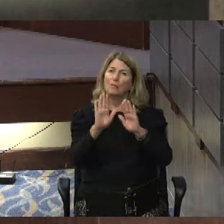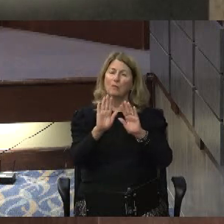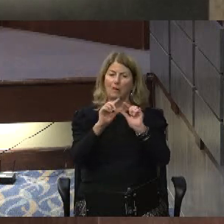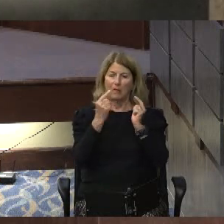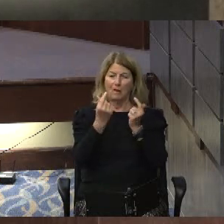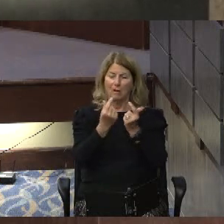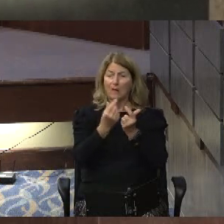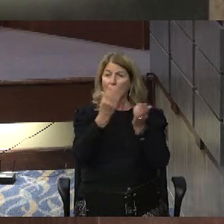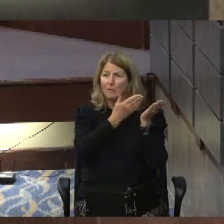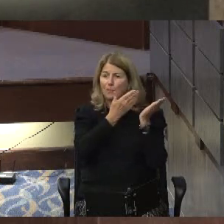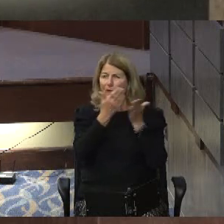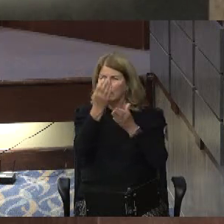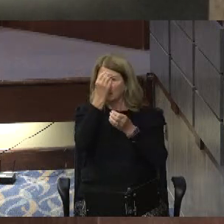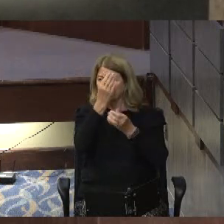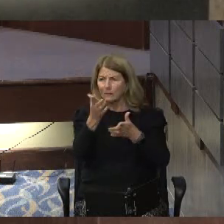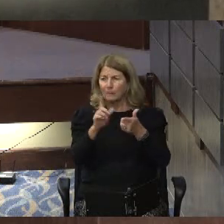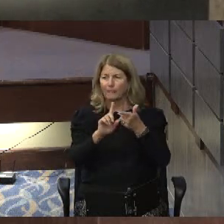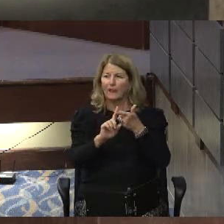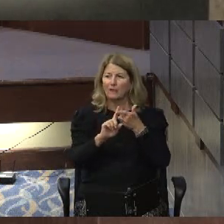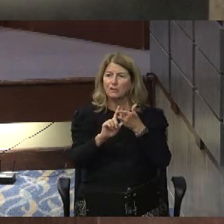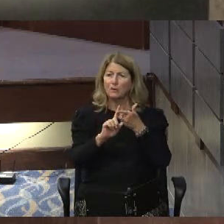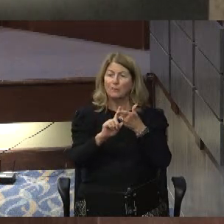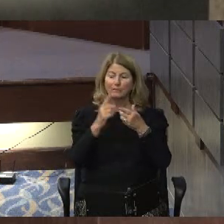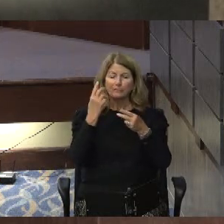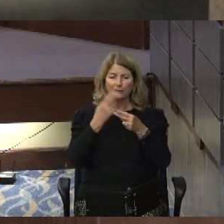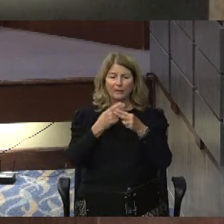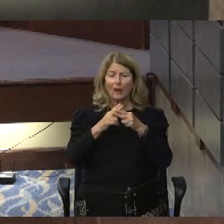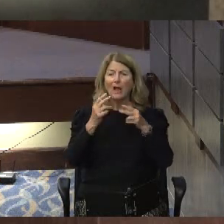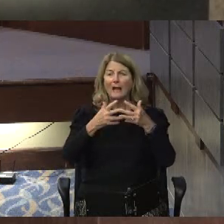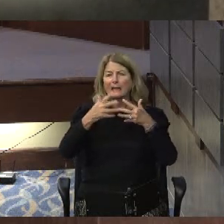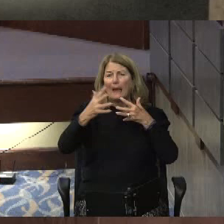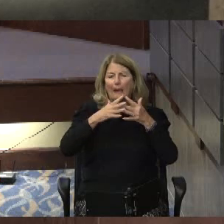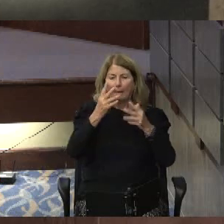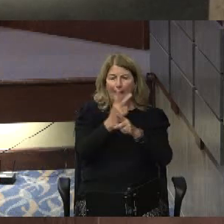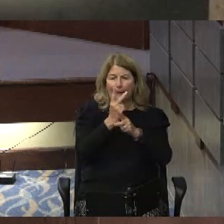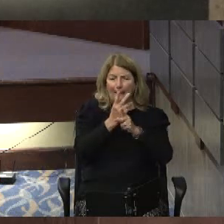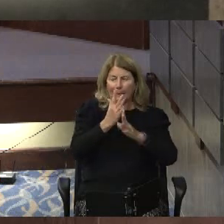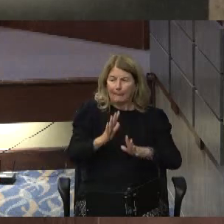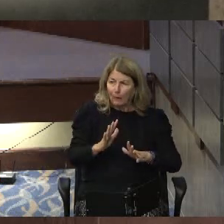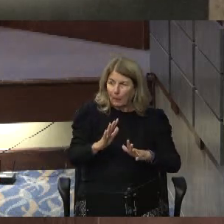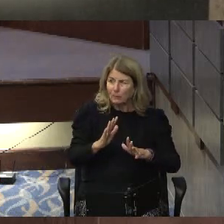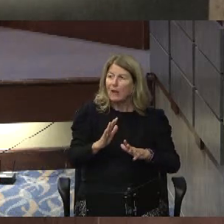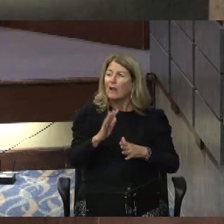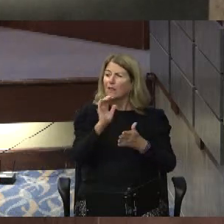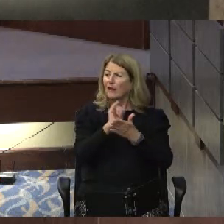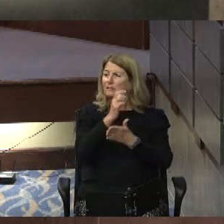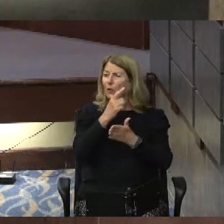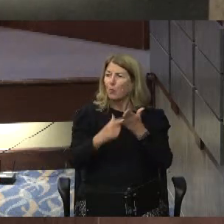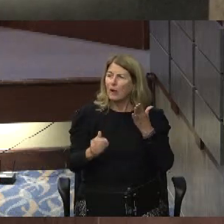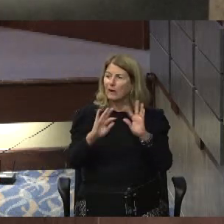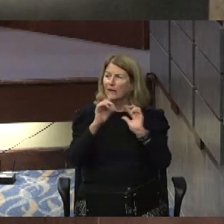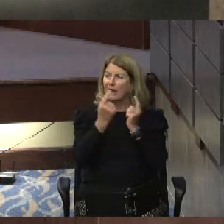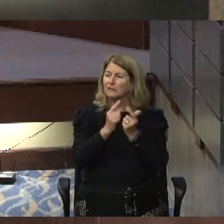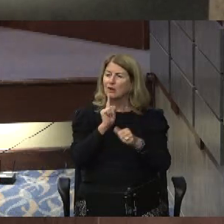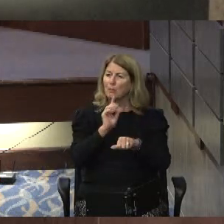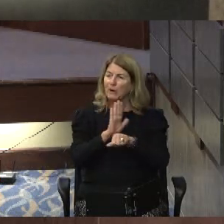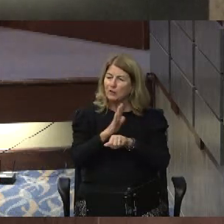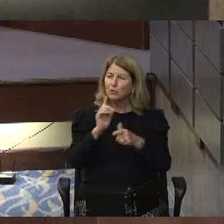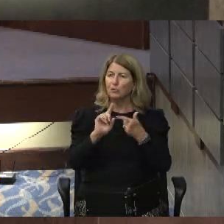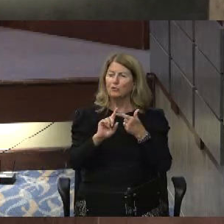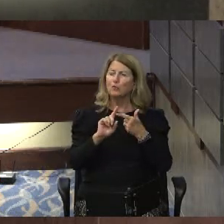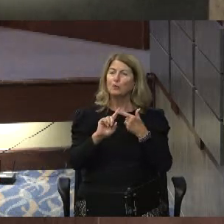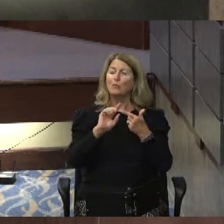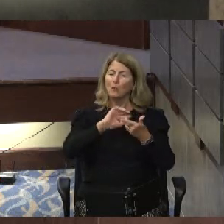these gatekeepers and stakeholders in our community. And that's something that I think this council is committed to, is really making sure that our